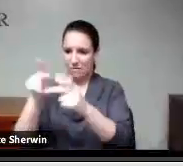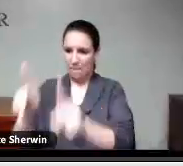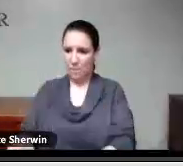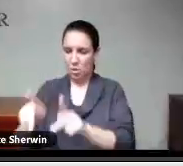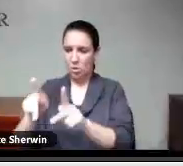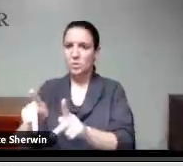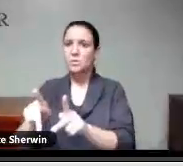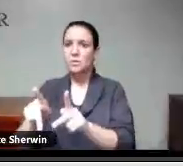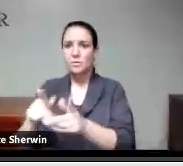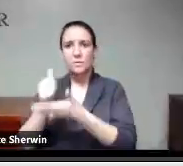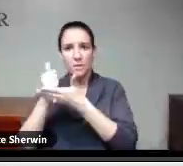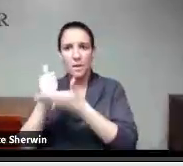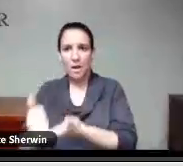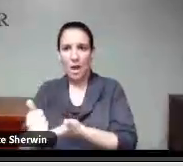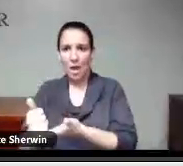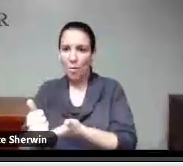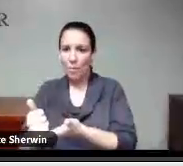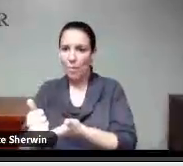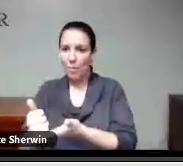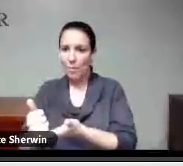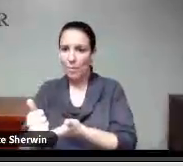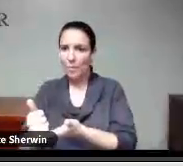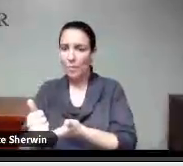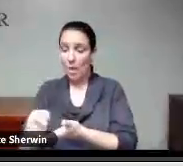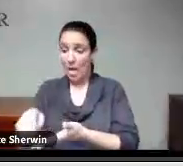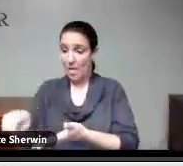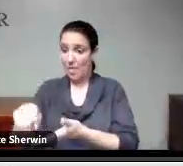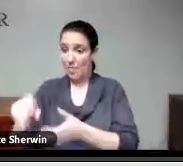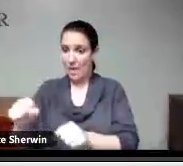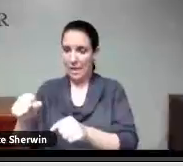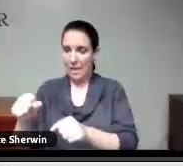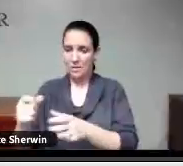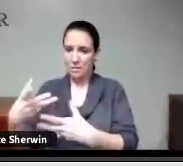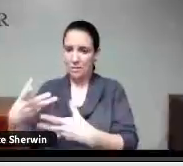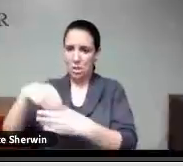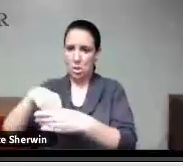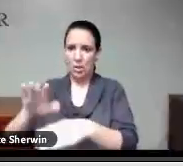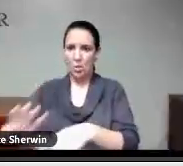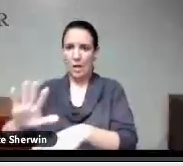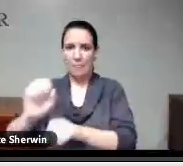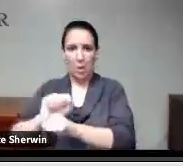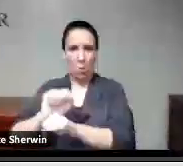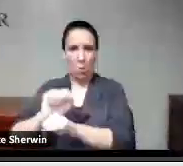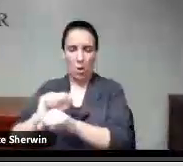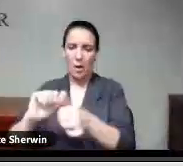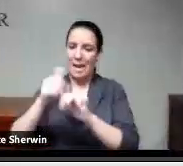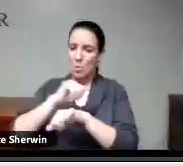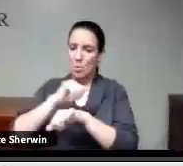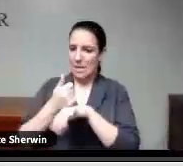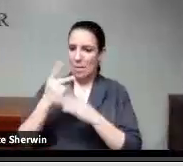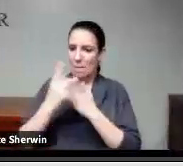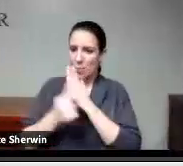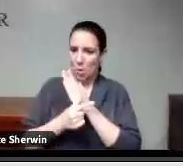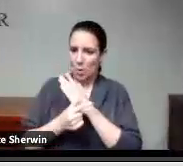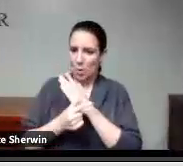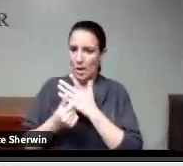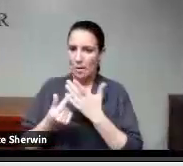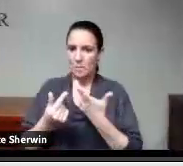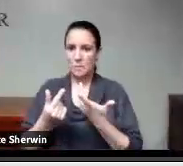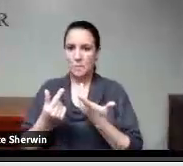knowledge and then apply it back in their workplace to the approaches that we might take to developing programs or services or